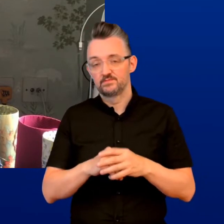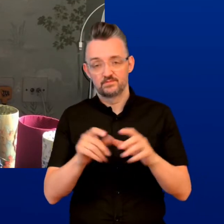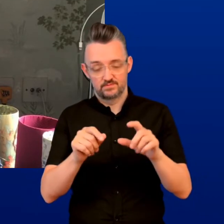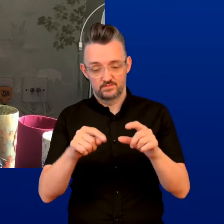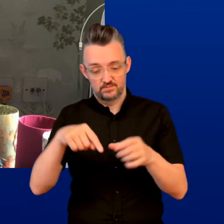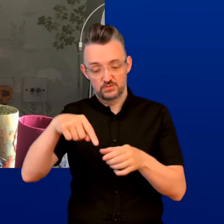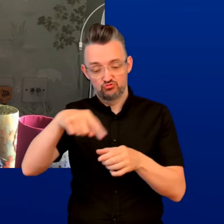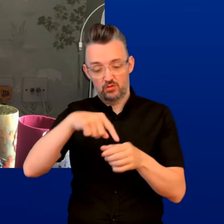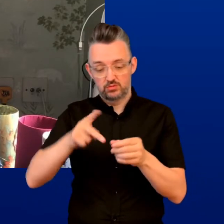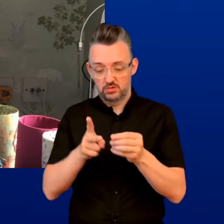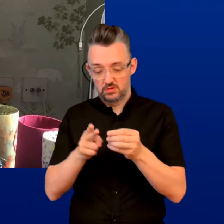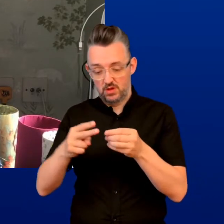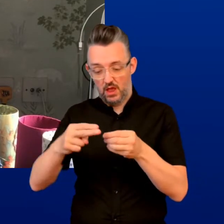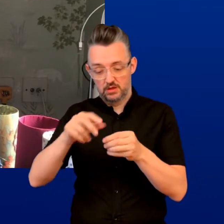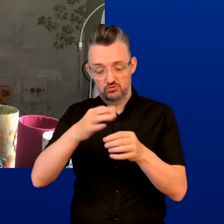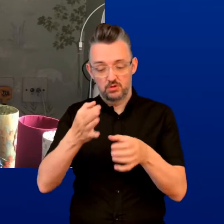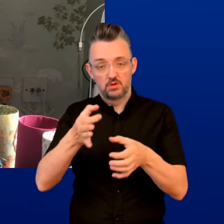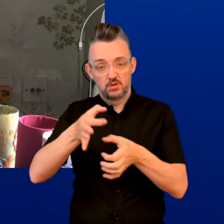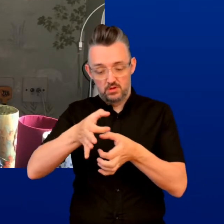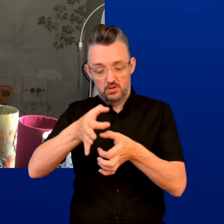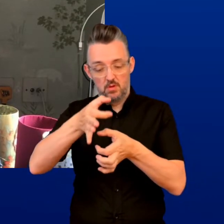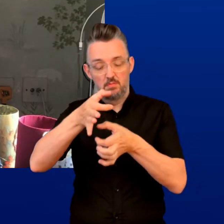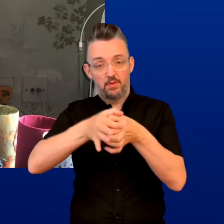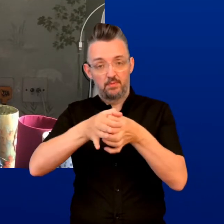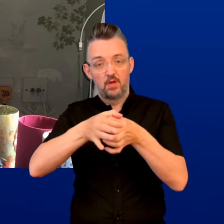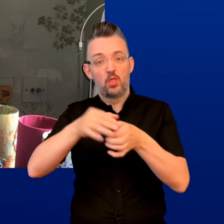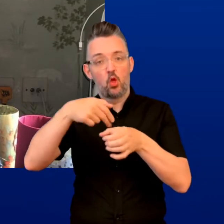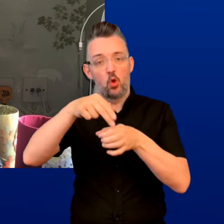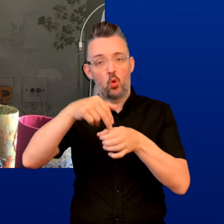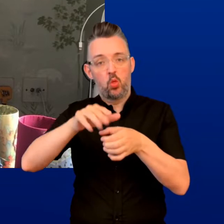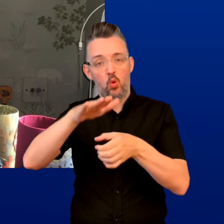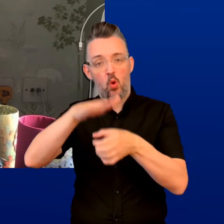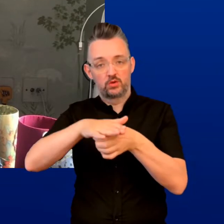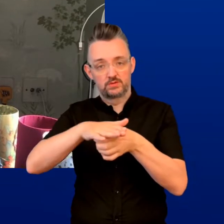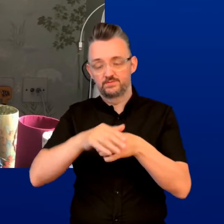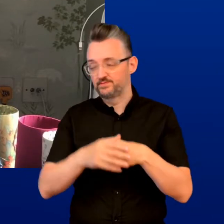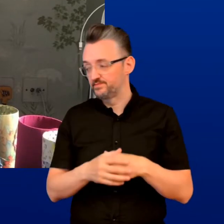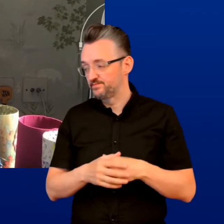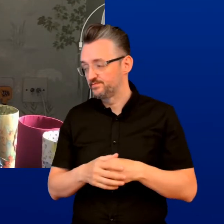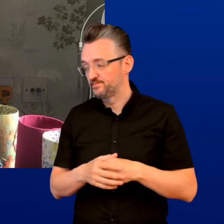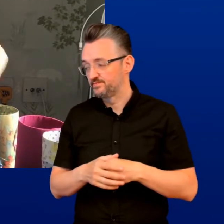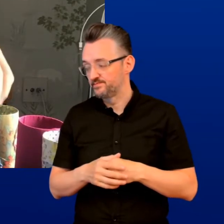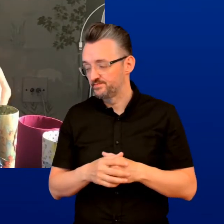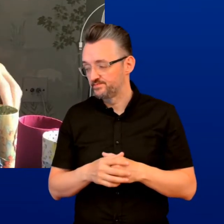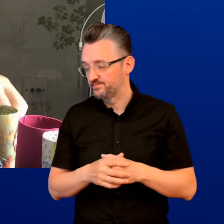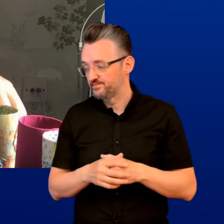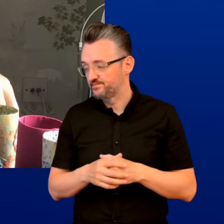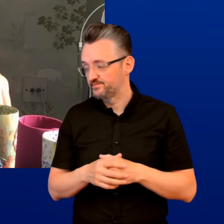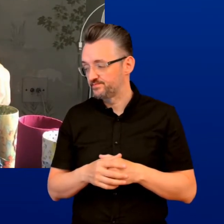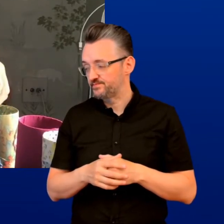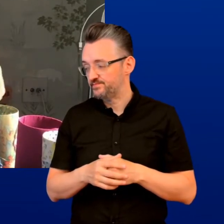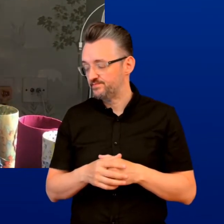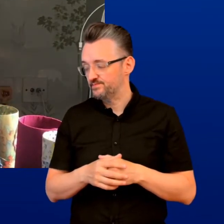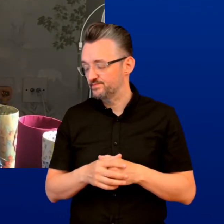a round bit to hold the bottom together. It's been glued on. Then I'll